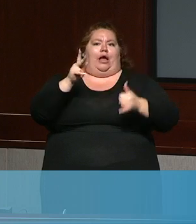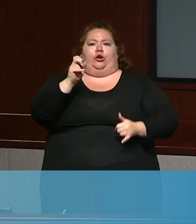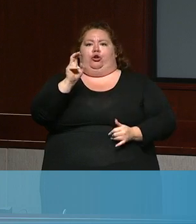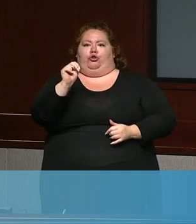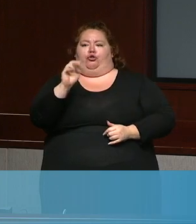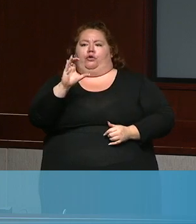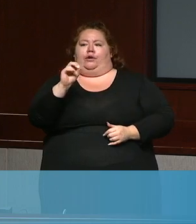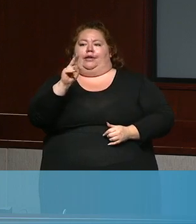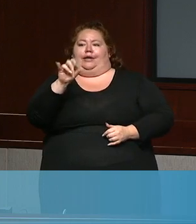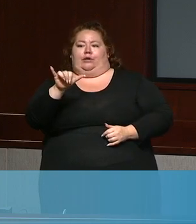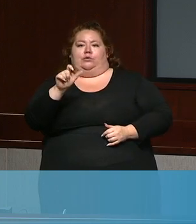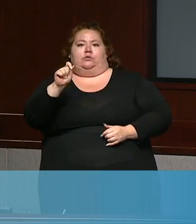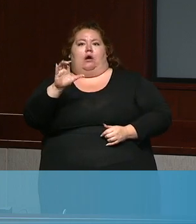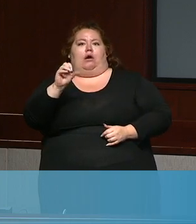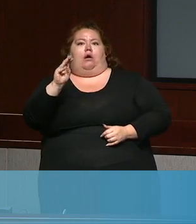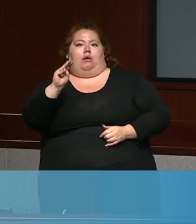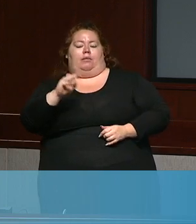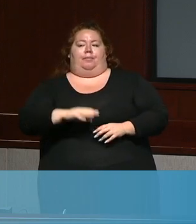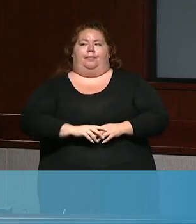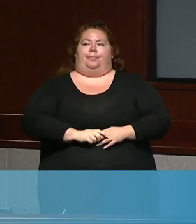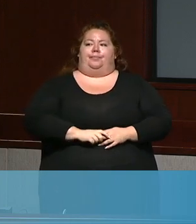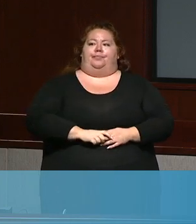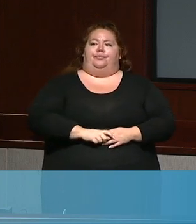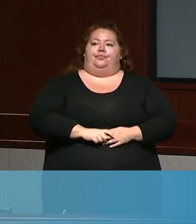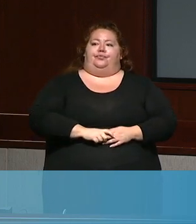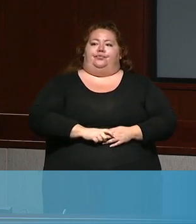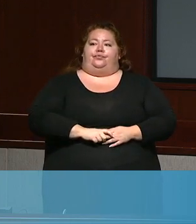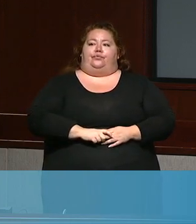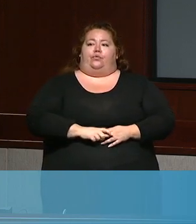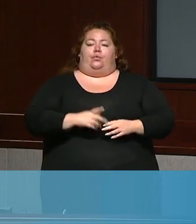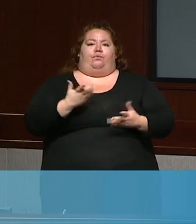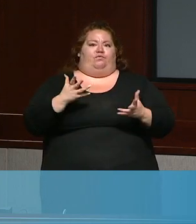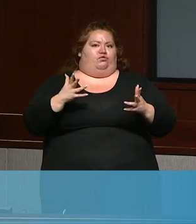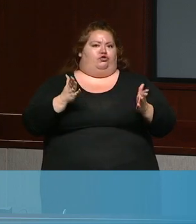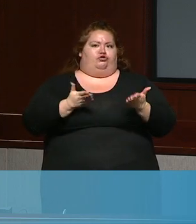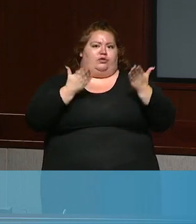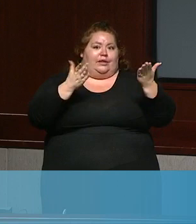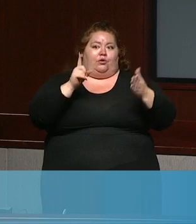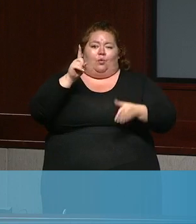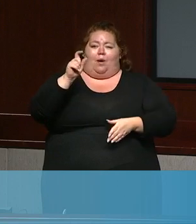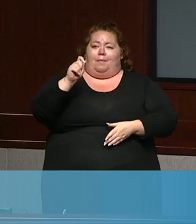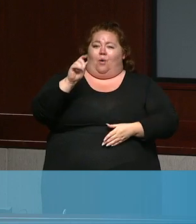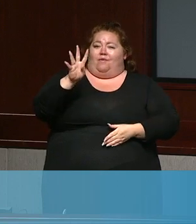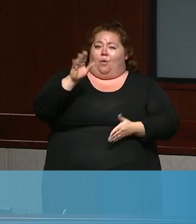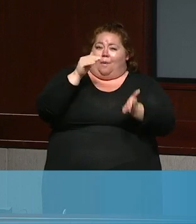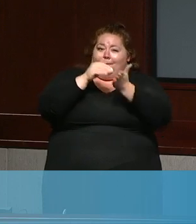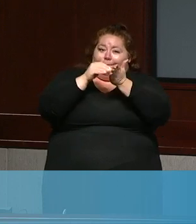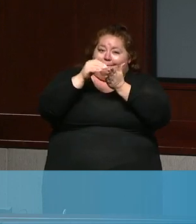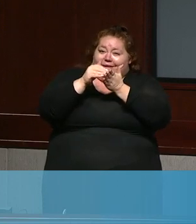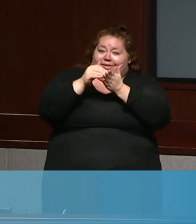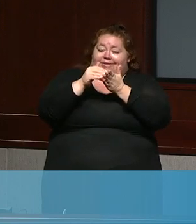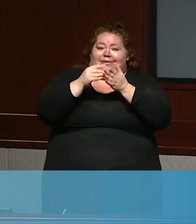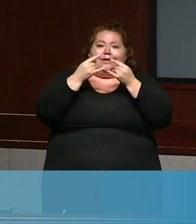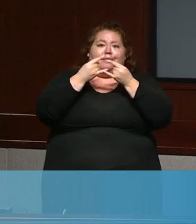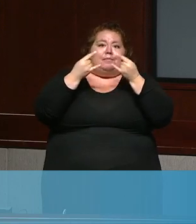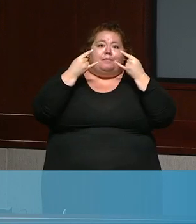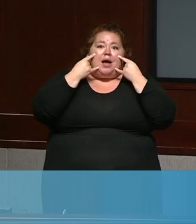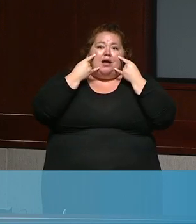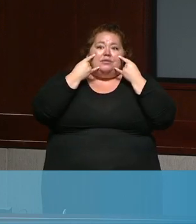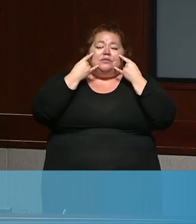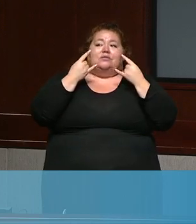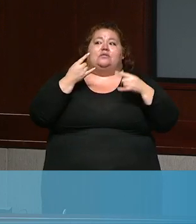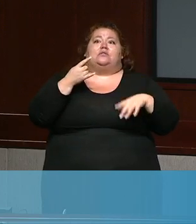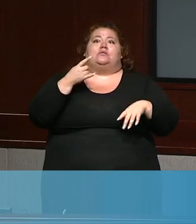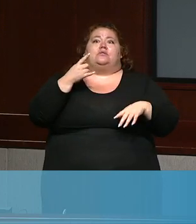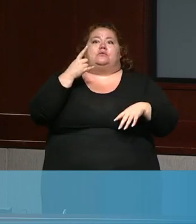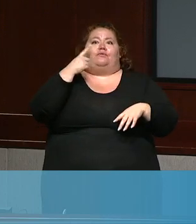kerncounty.com. We have delivered 1.4 million face masks to Kern County's most